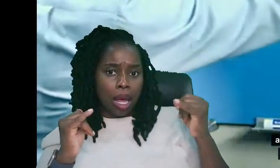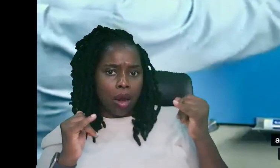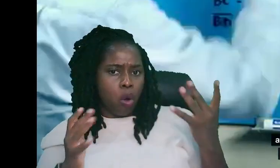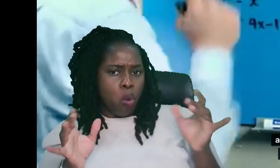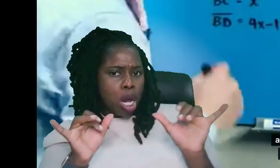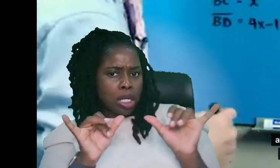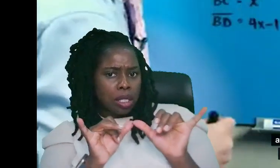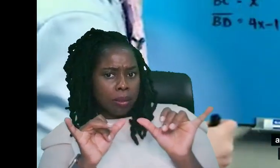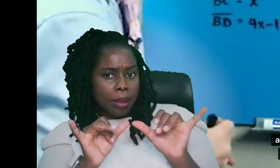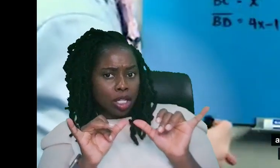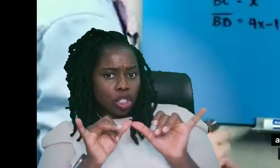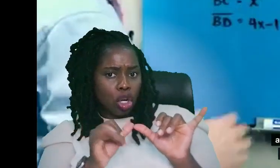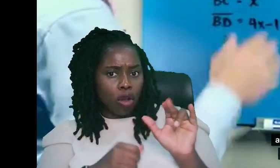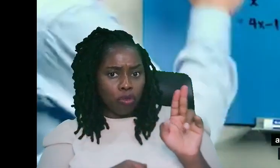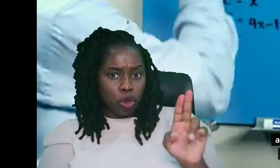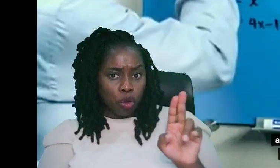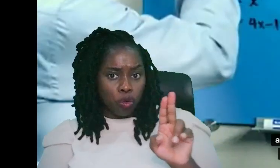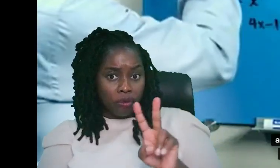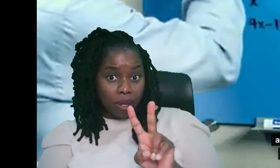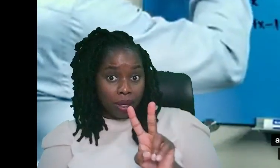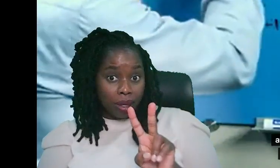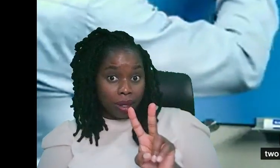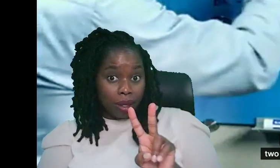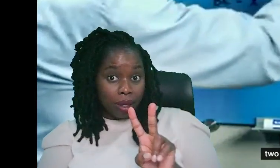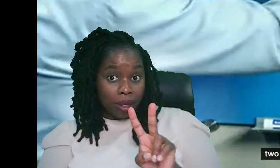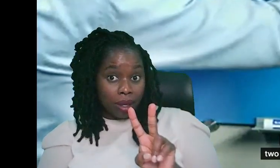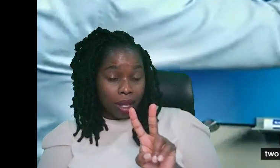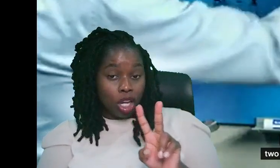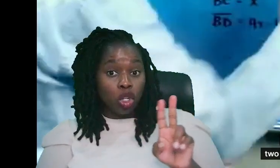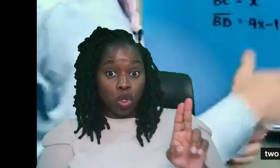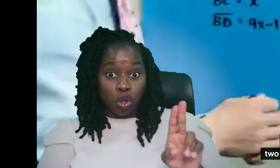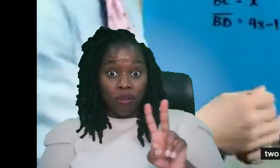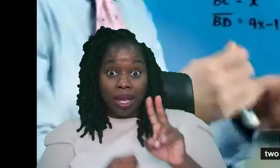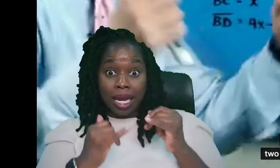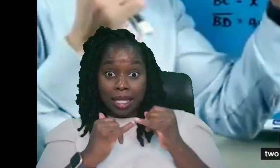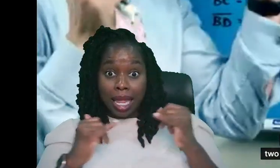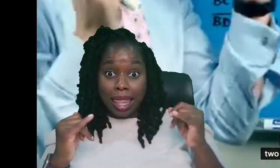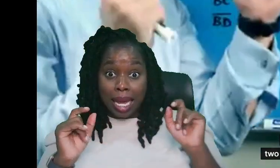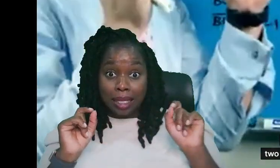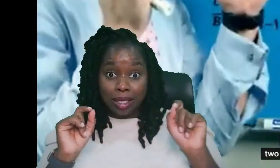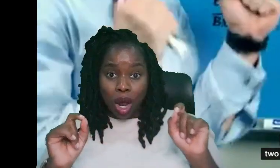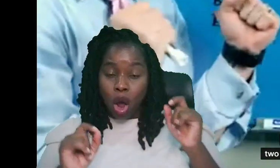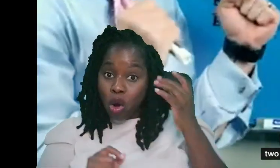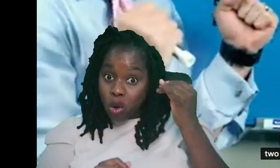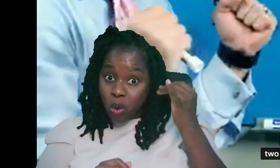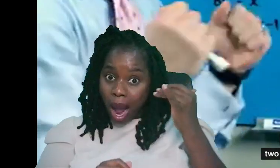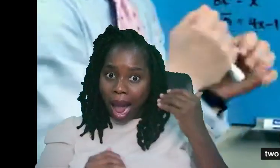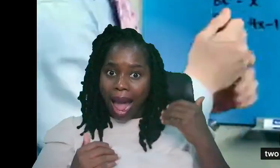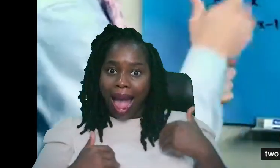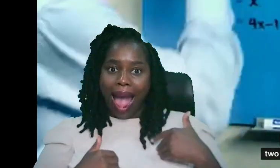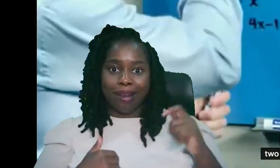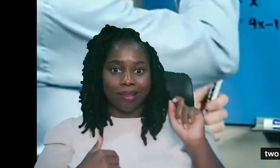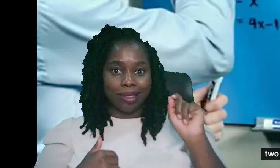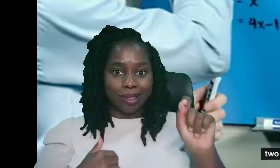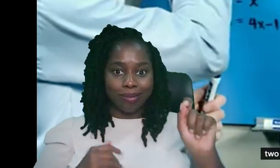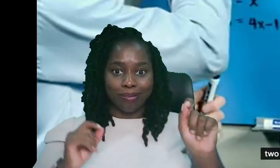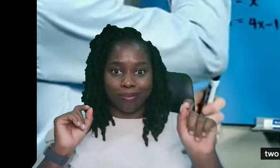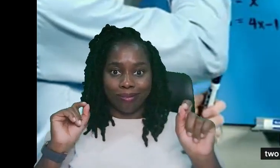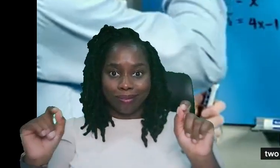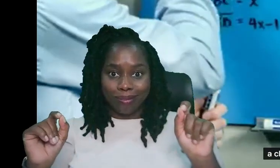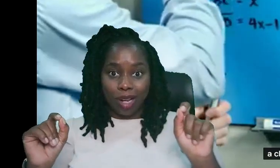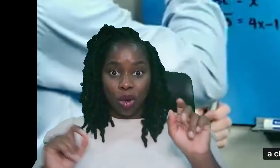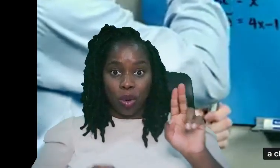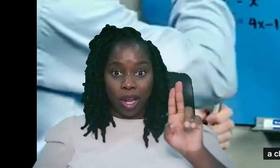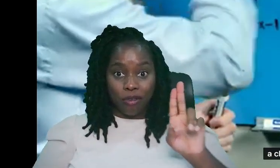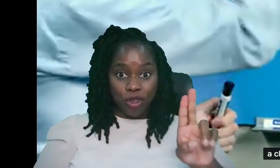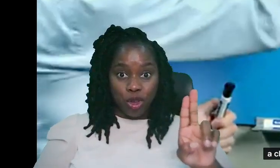of UV? Well, UV is a line segment because it has two definite endpoints. We have U